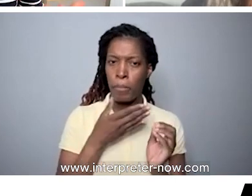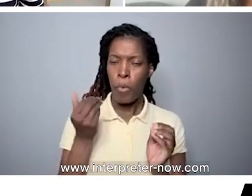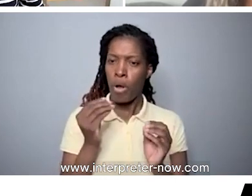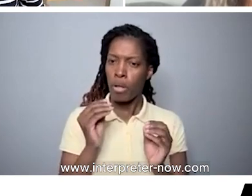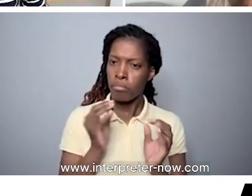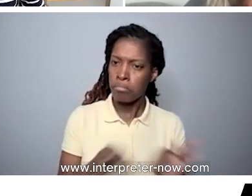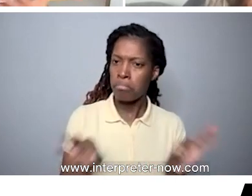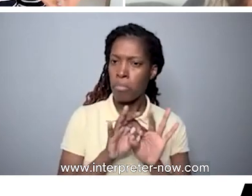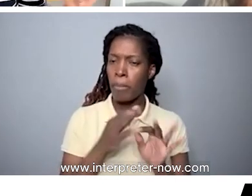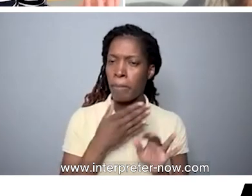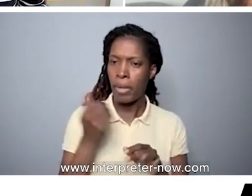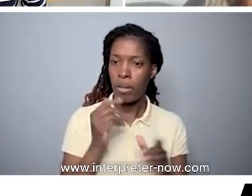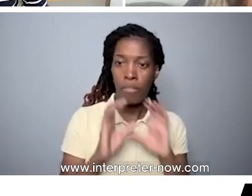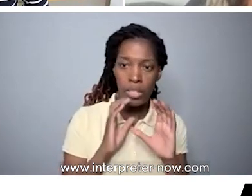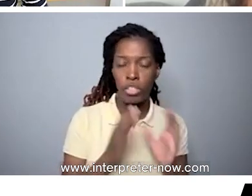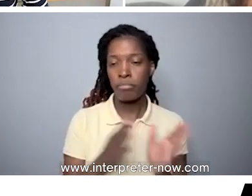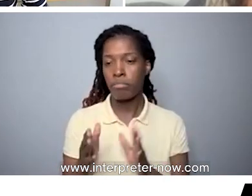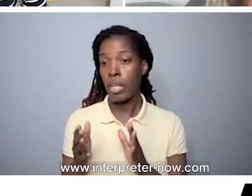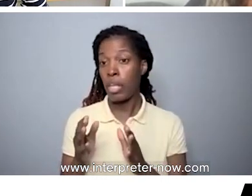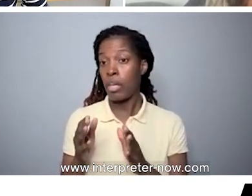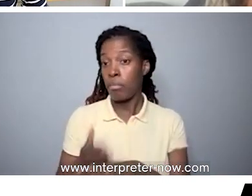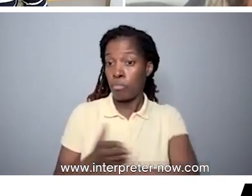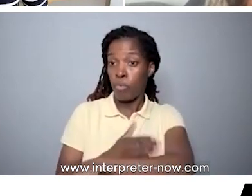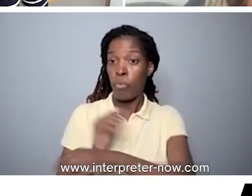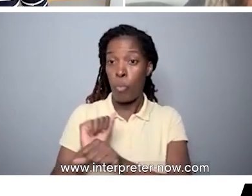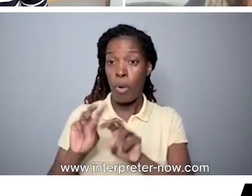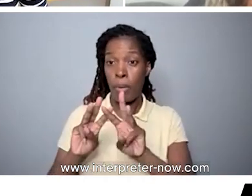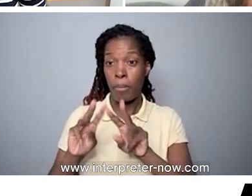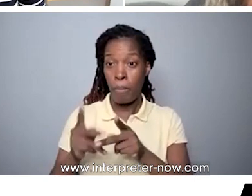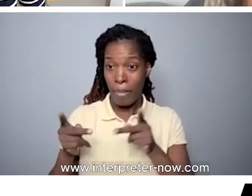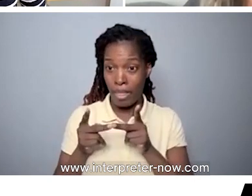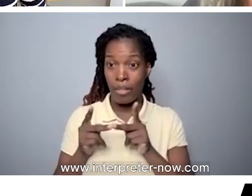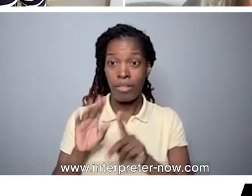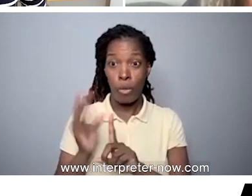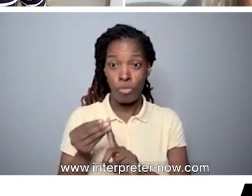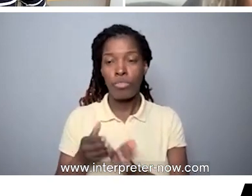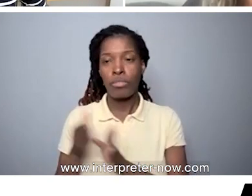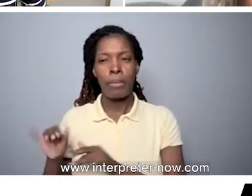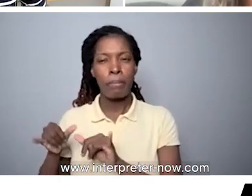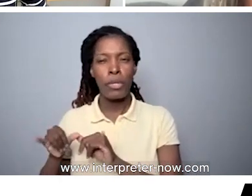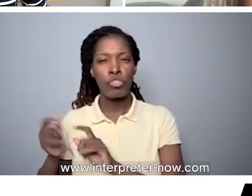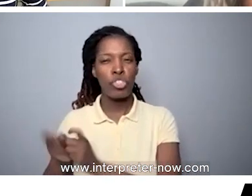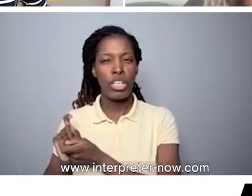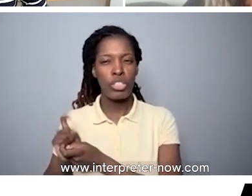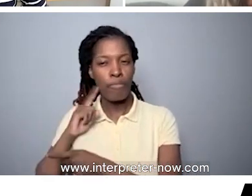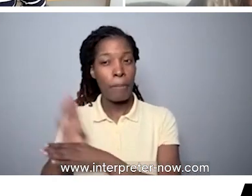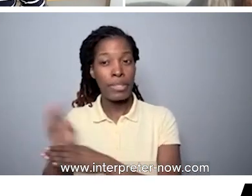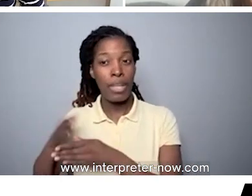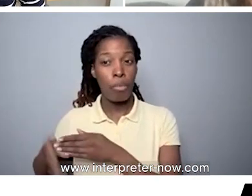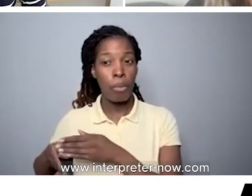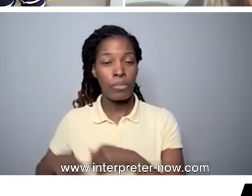how we can measure changes to improve business outcomes. Welcome, my friend. Thank you. I'm very happy to be